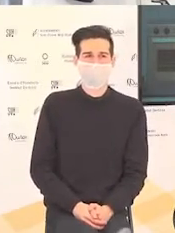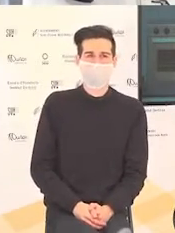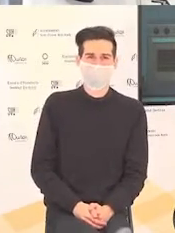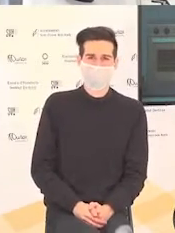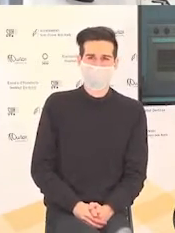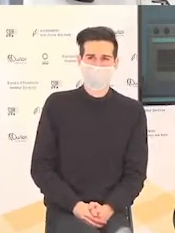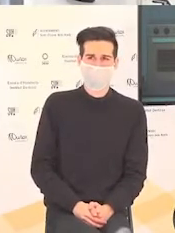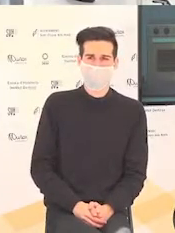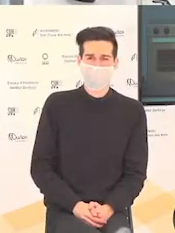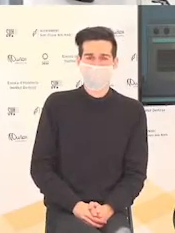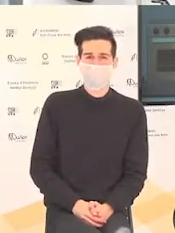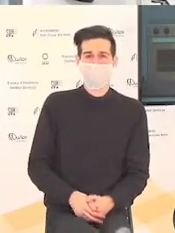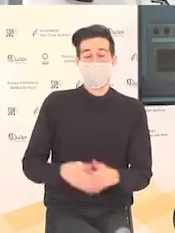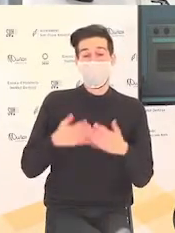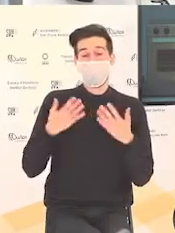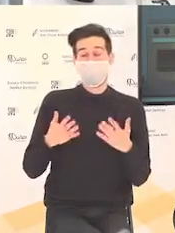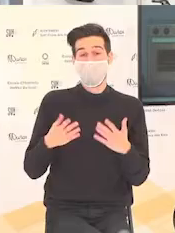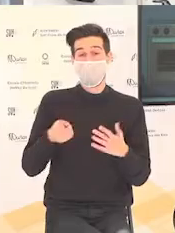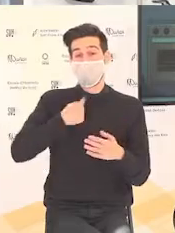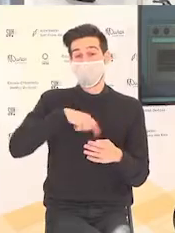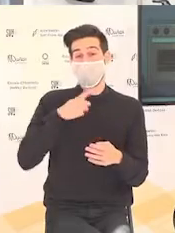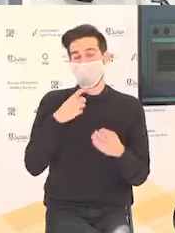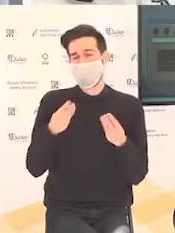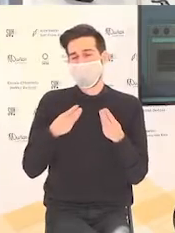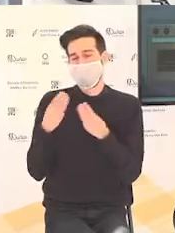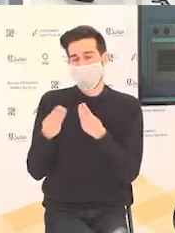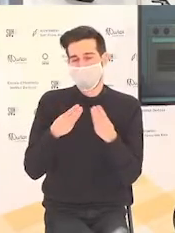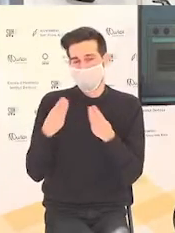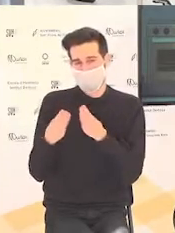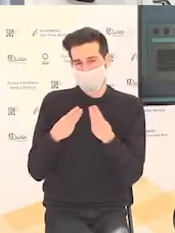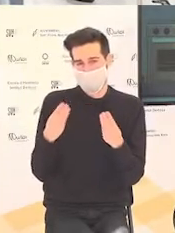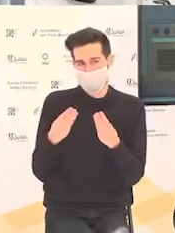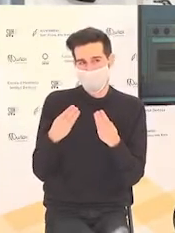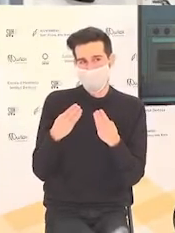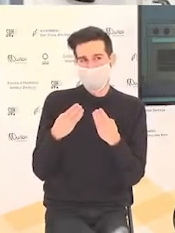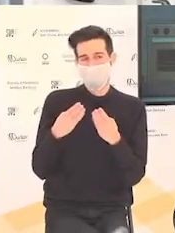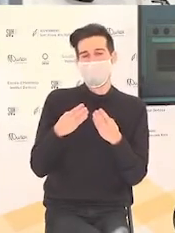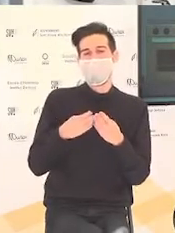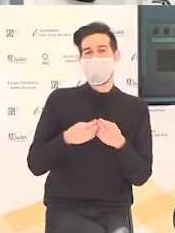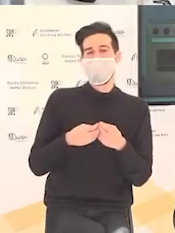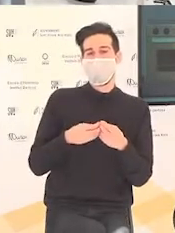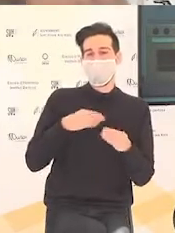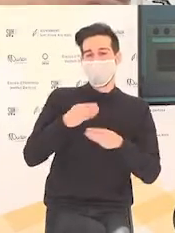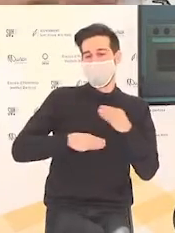going to be good. Pero los que ustedes van a probar ya están hechos y están muy buenos.